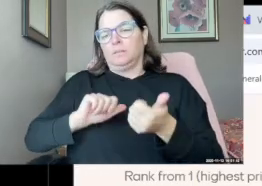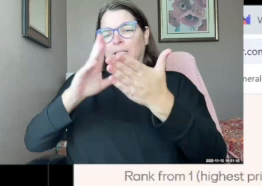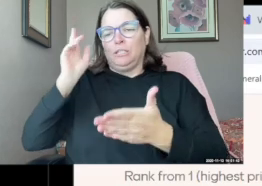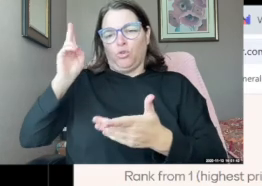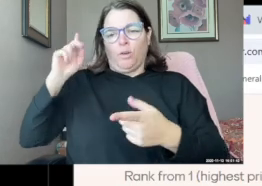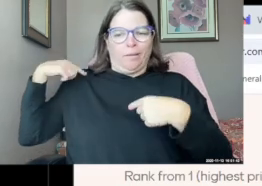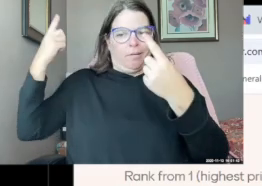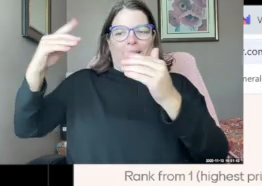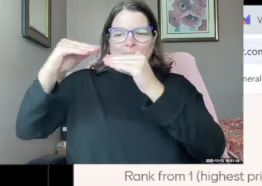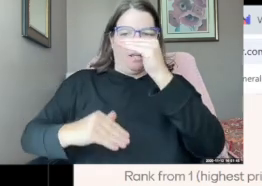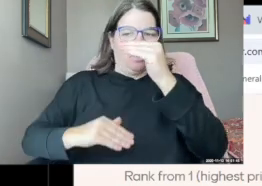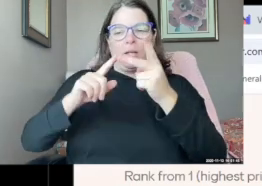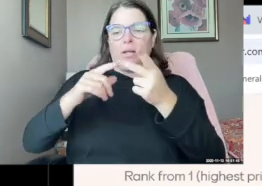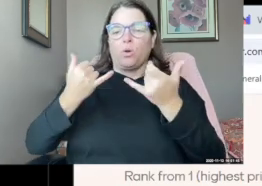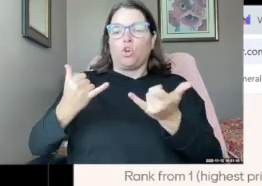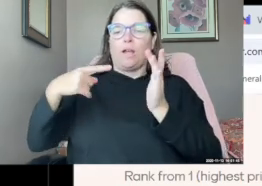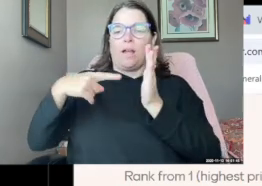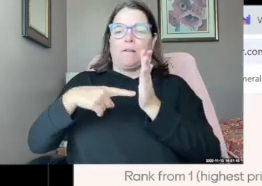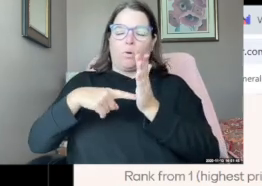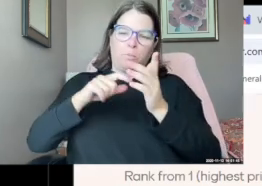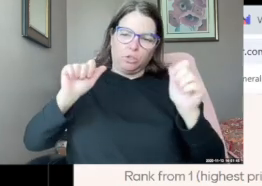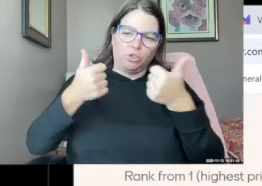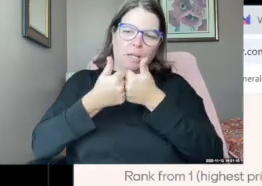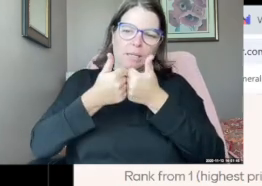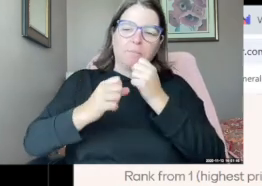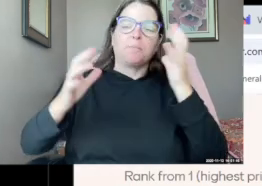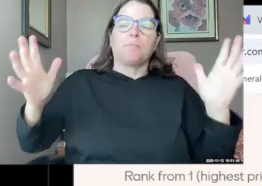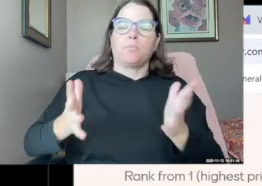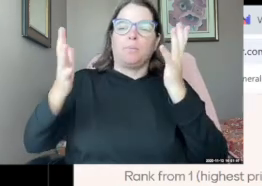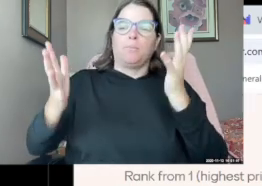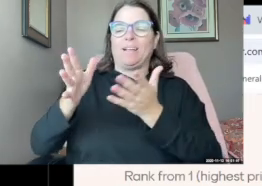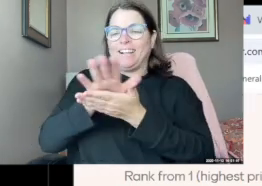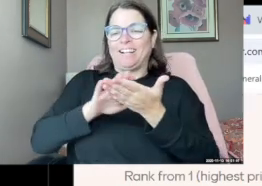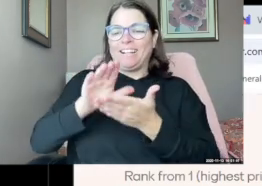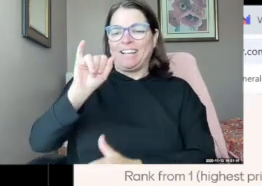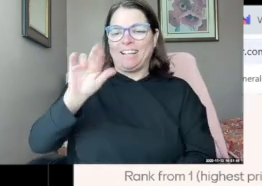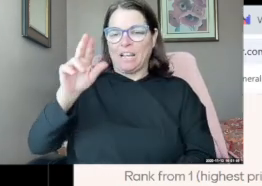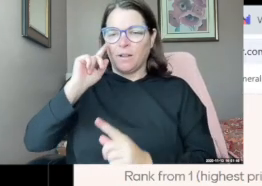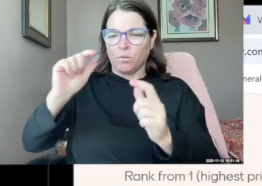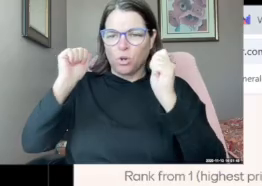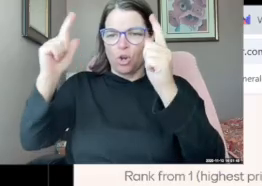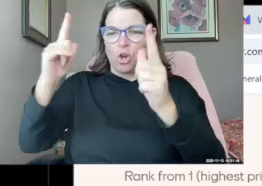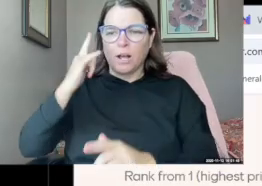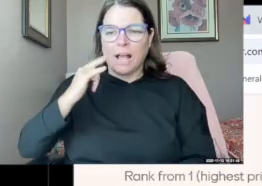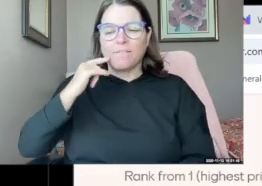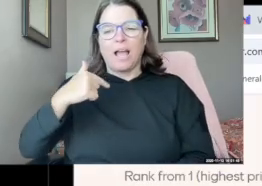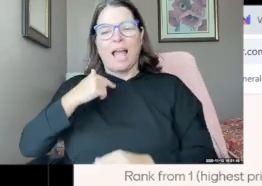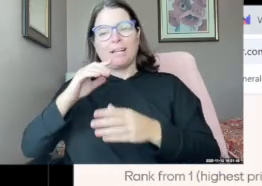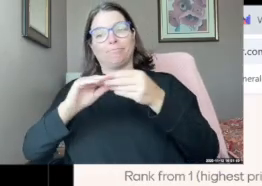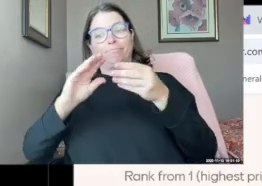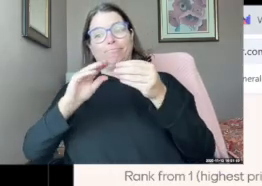action. It addresses both historical inequities and current affordability challenges while promoting cleaner air for